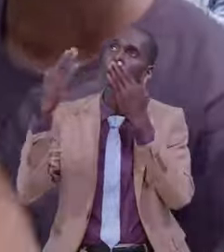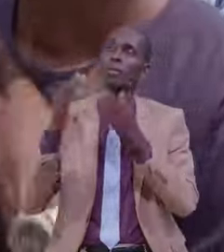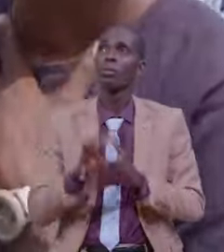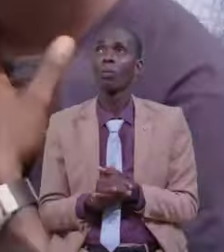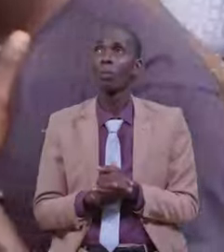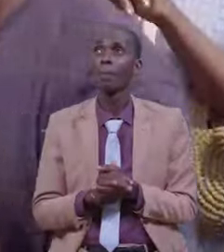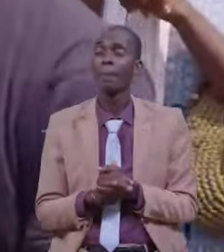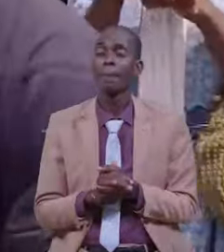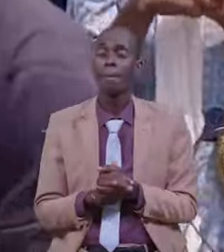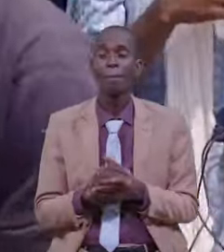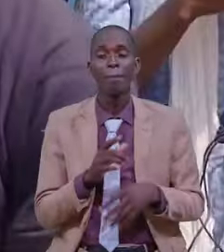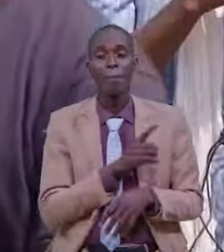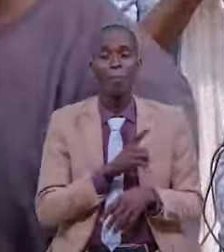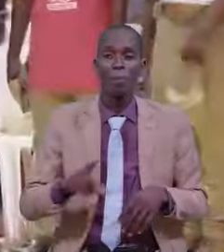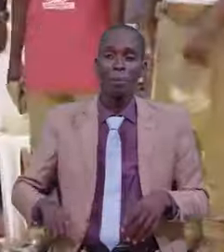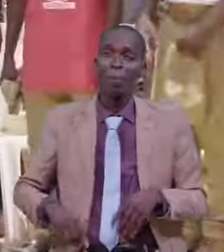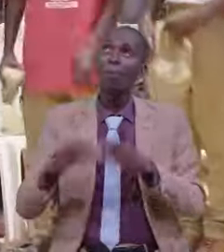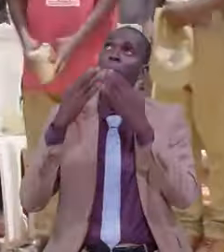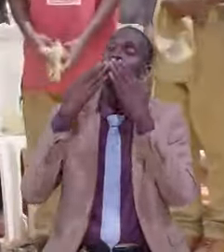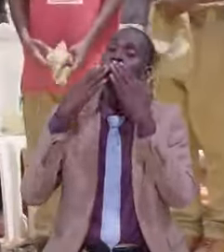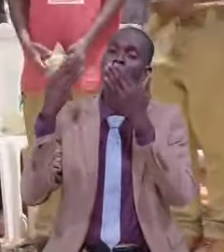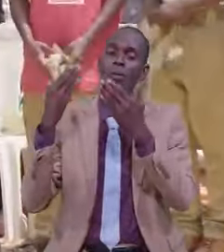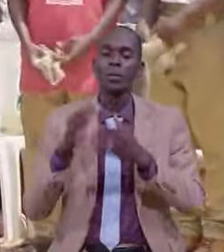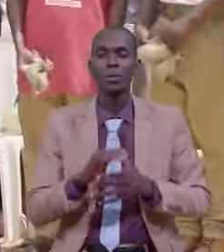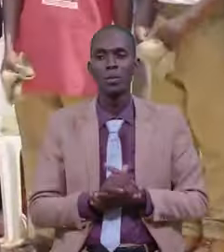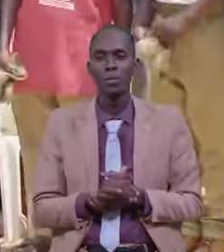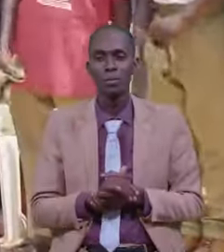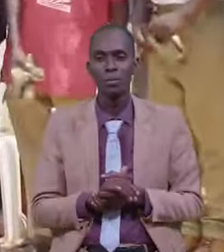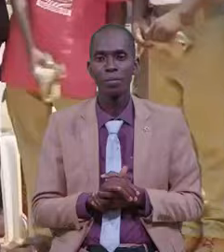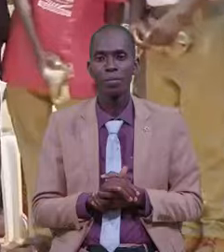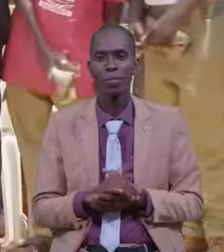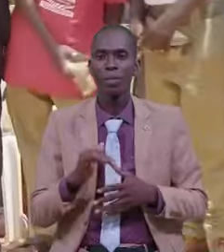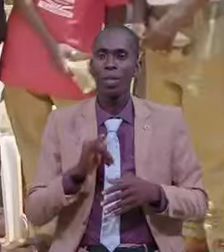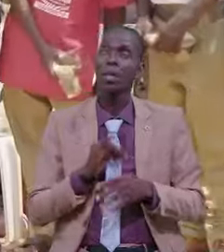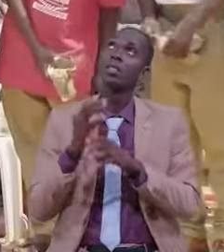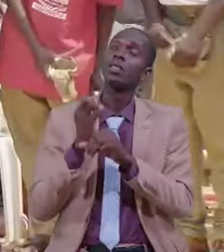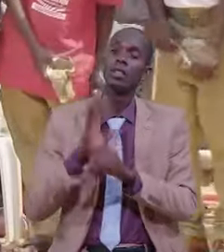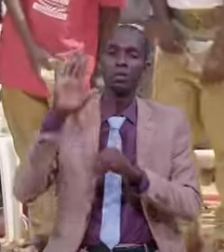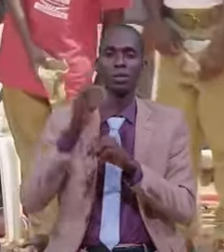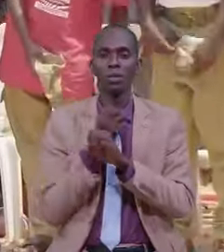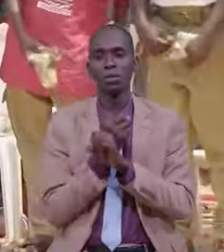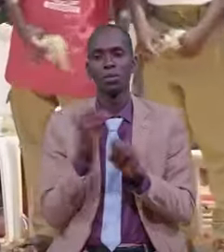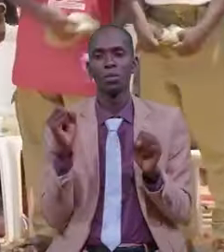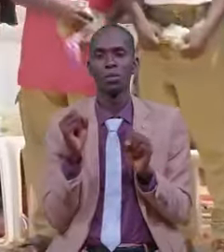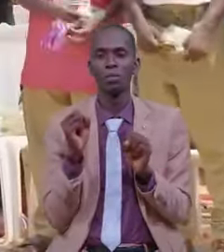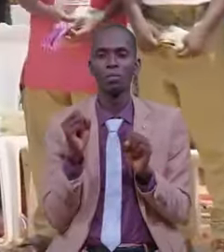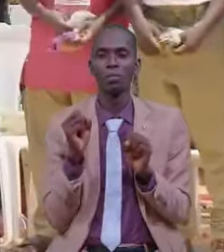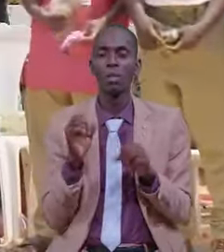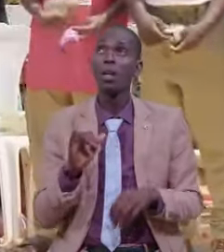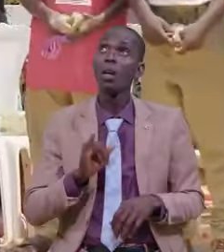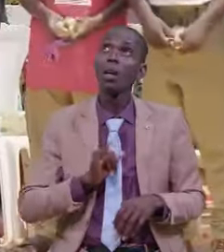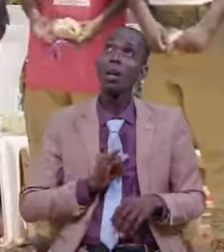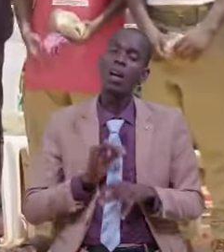Lord, I thank you. I receive your salvation. I receive